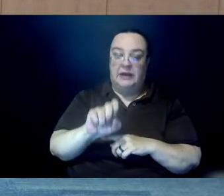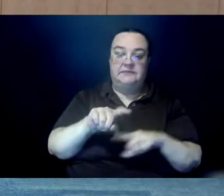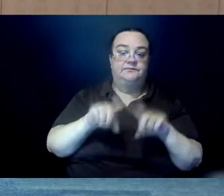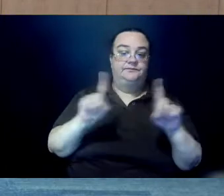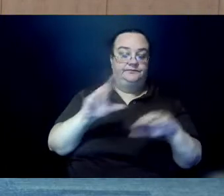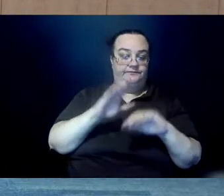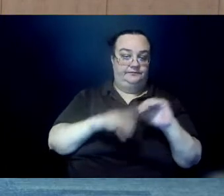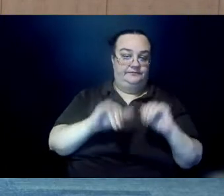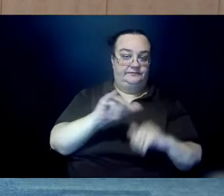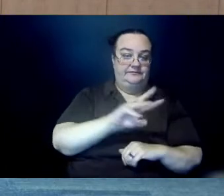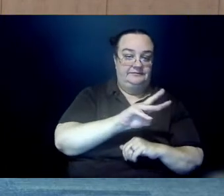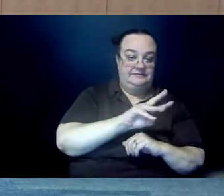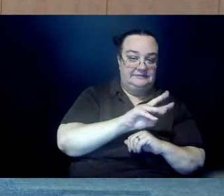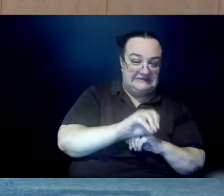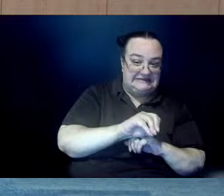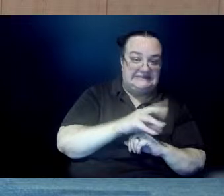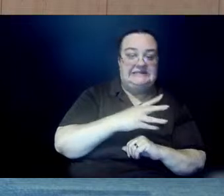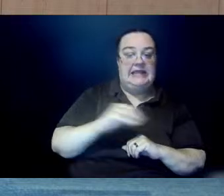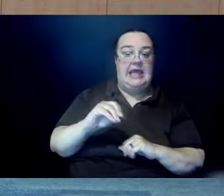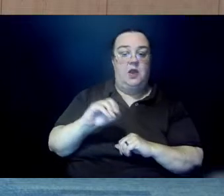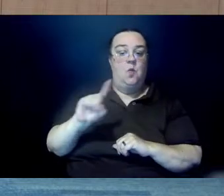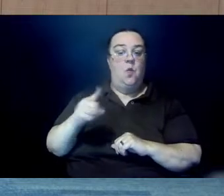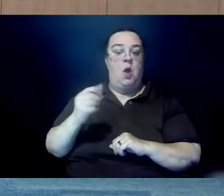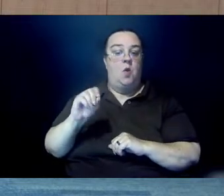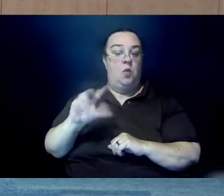60 and 103 that we've adopted?